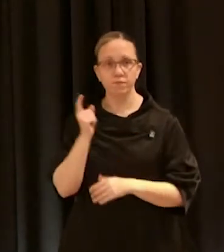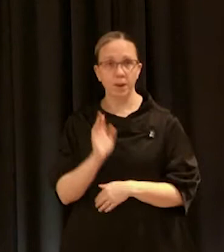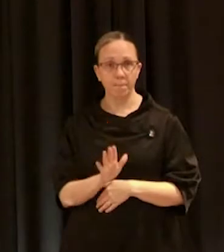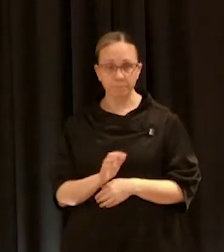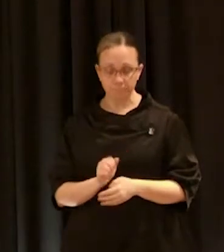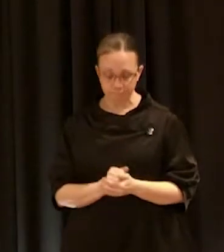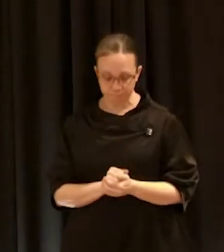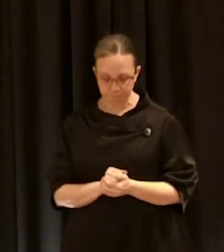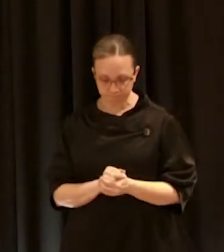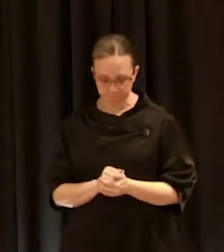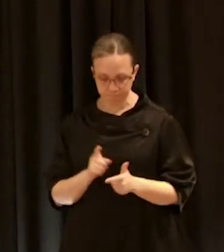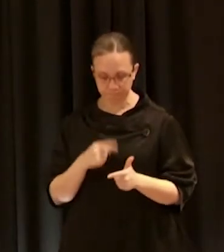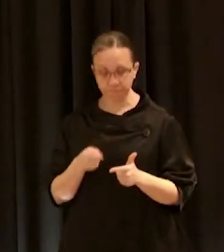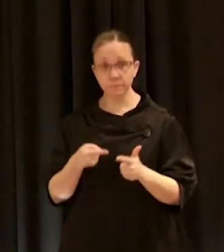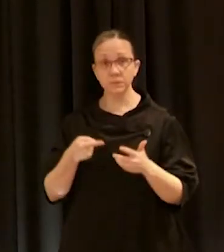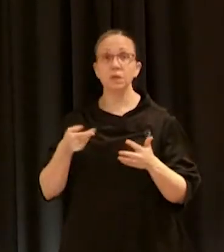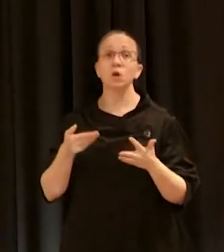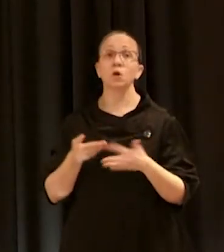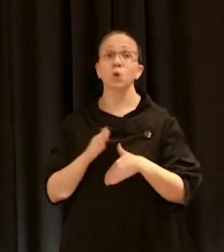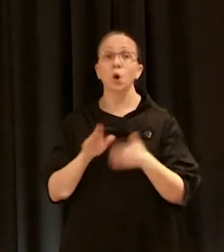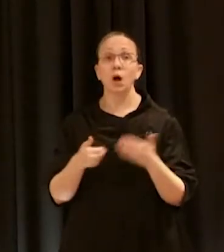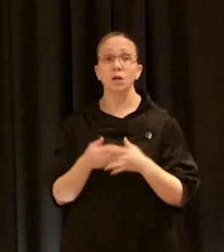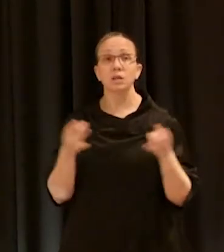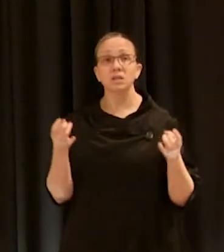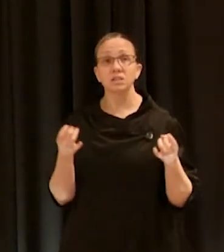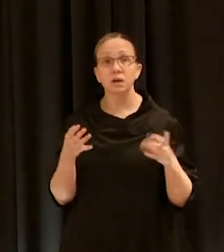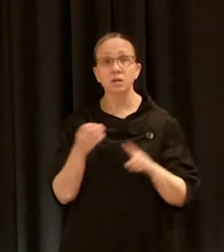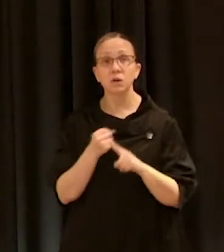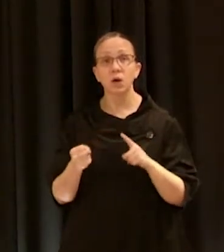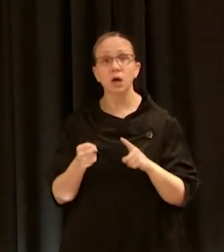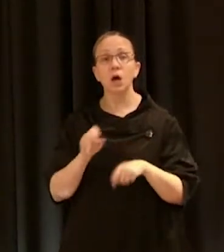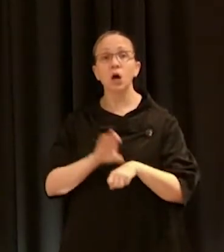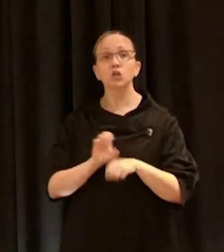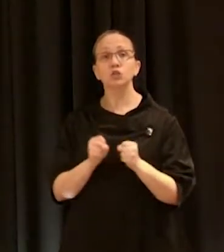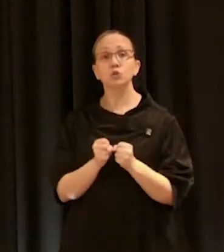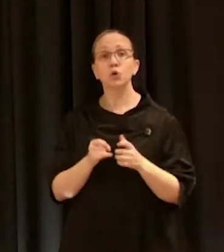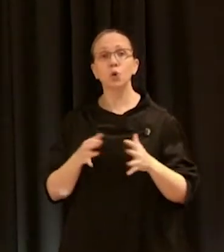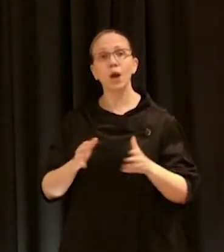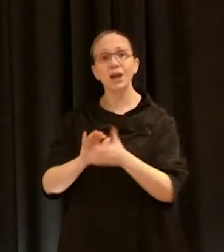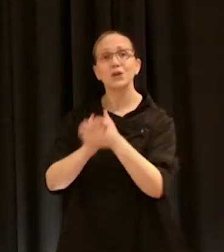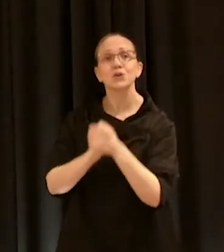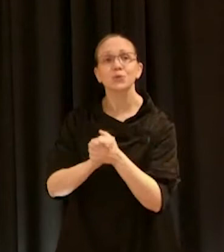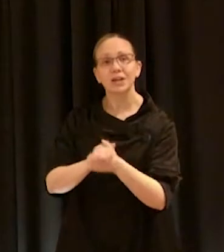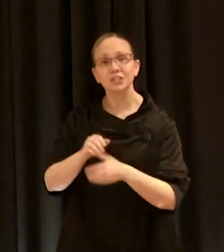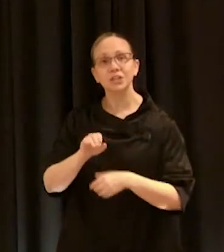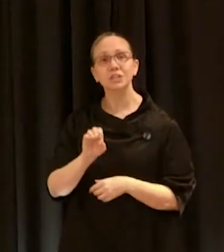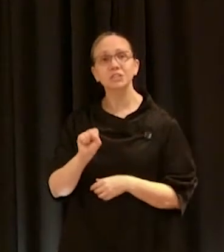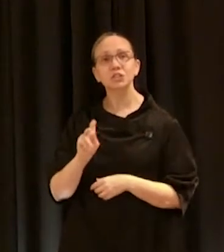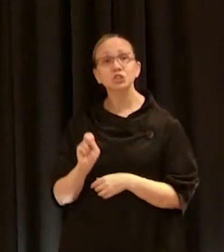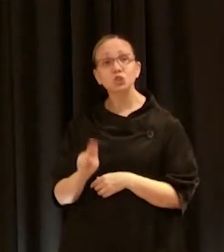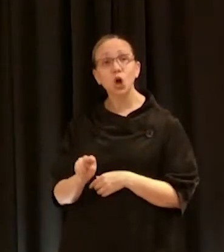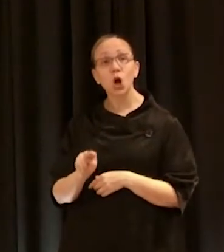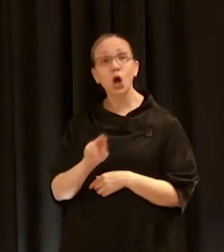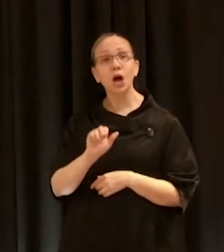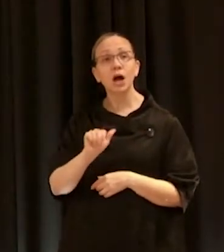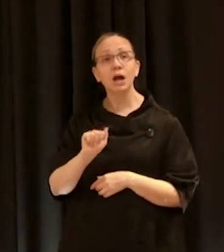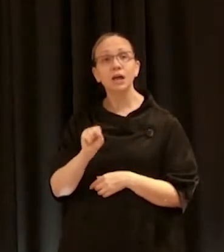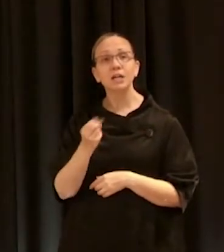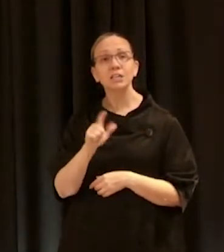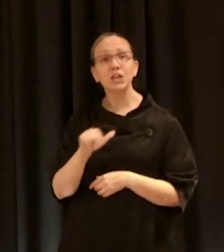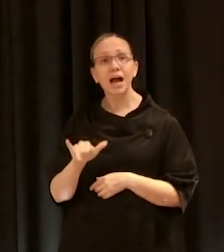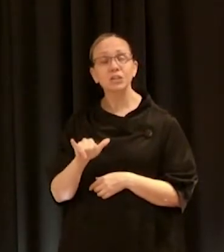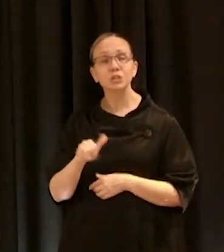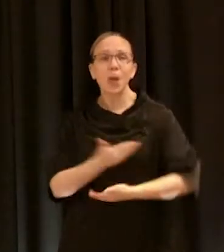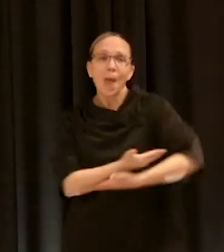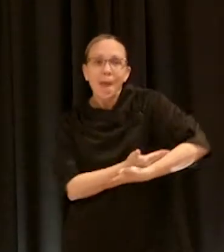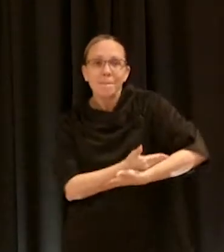him. And then through all of this crazy crisis, our church is growing, and congratulations to Sean and Ashley Waith